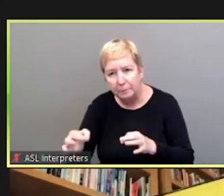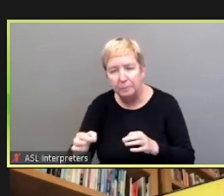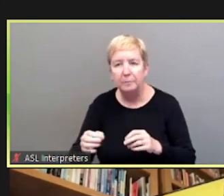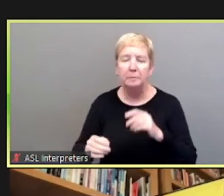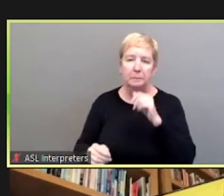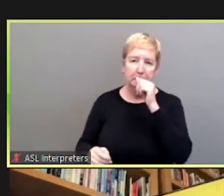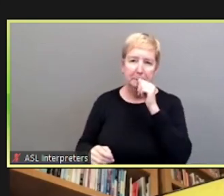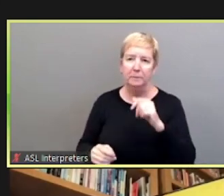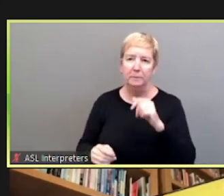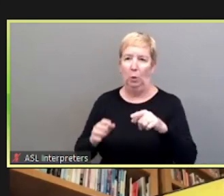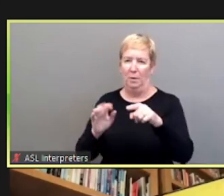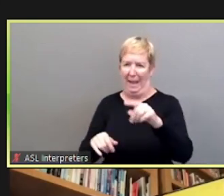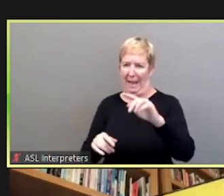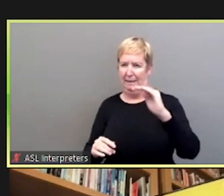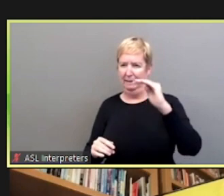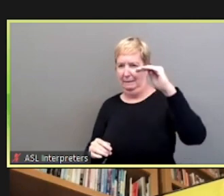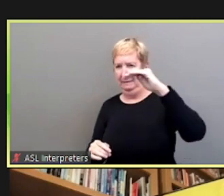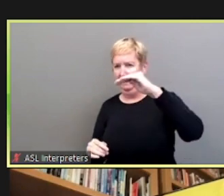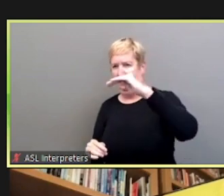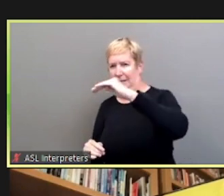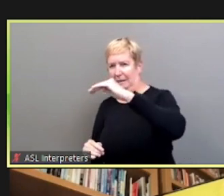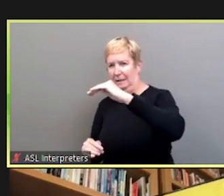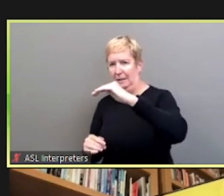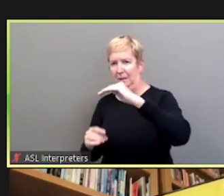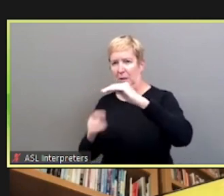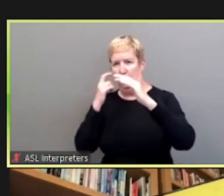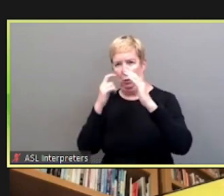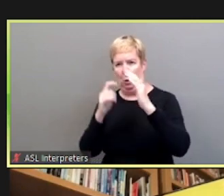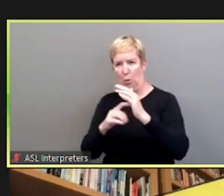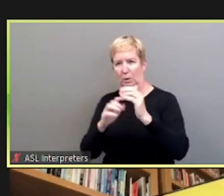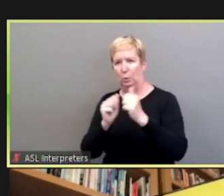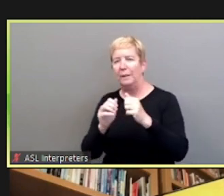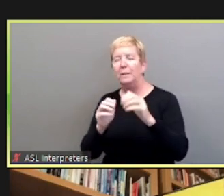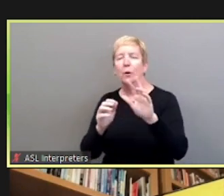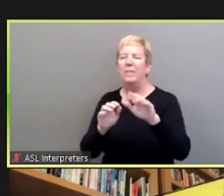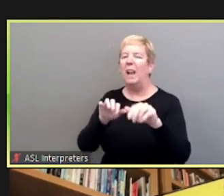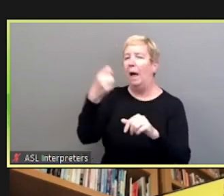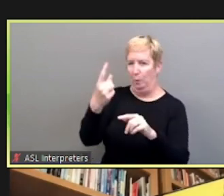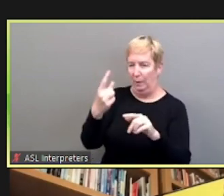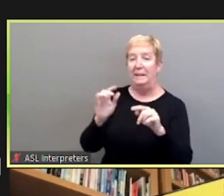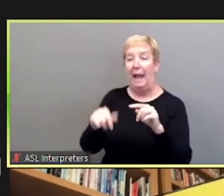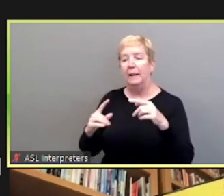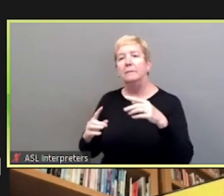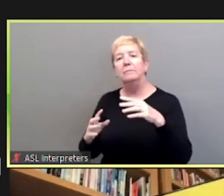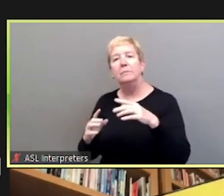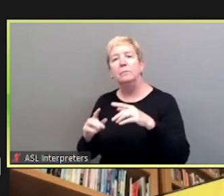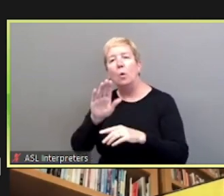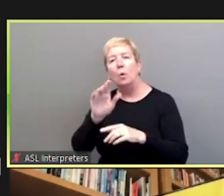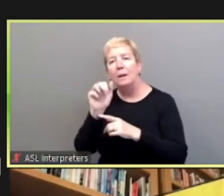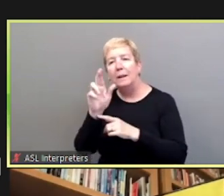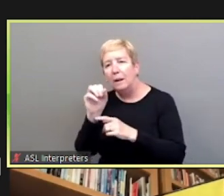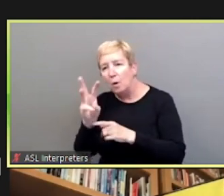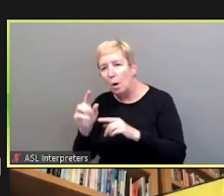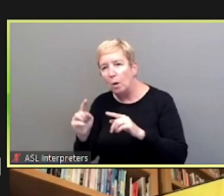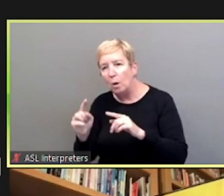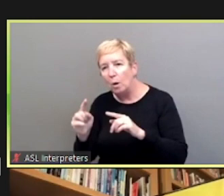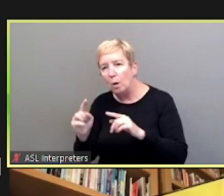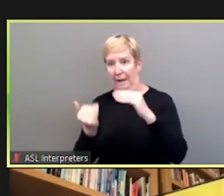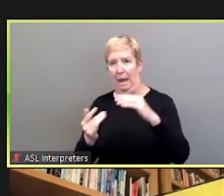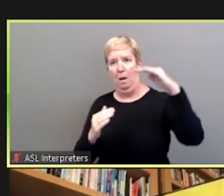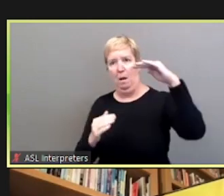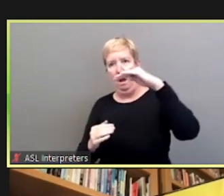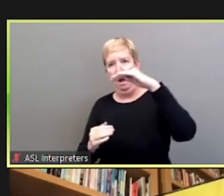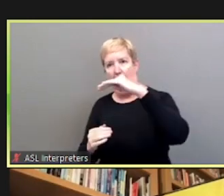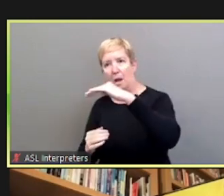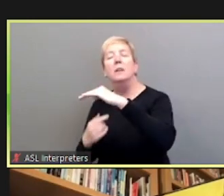curve. The cases actually, now the solid blue line, the cases actually were lower than that and now are projected to